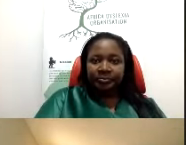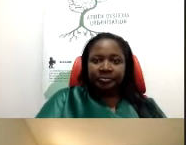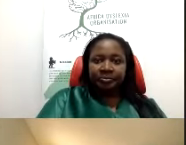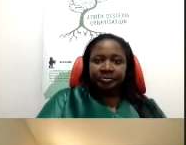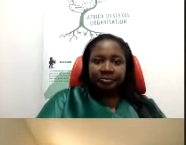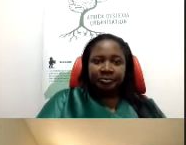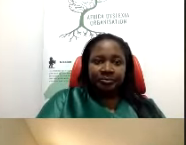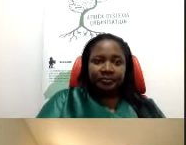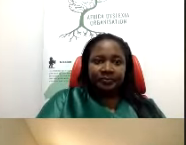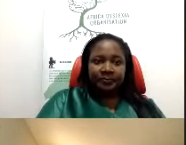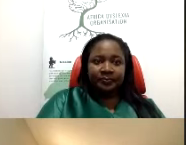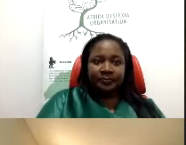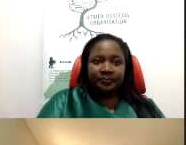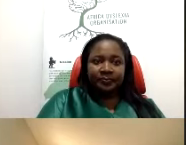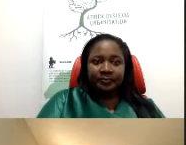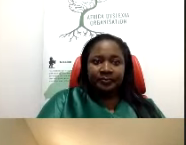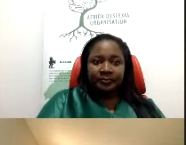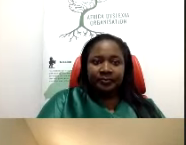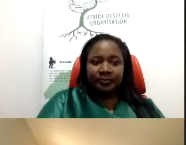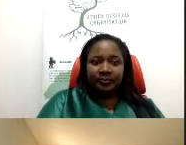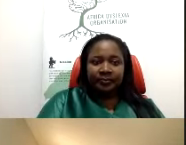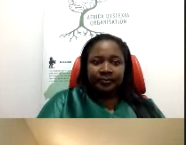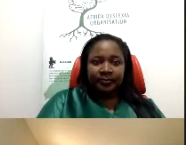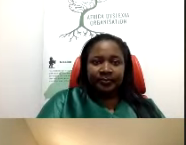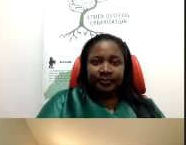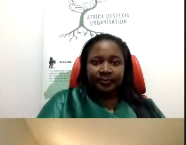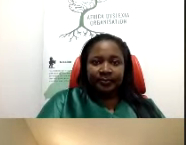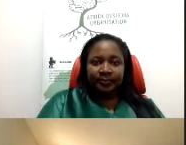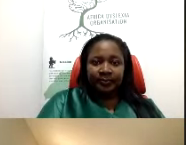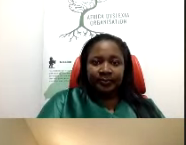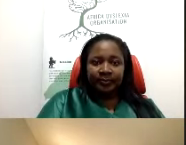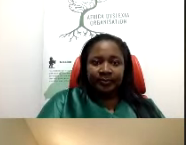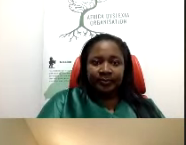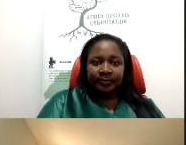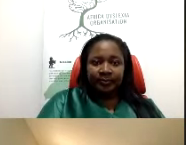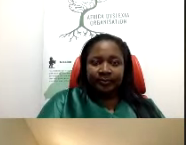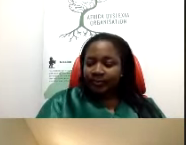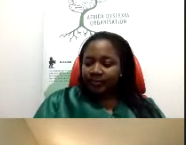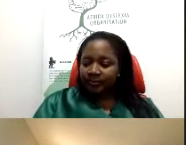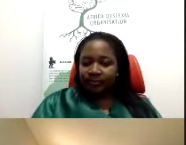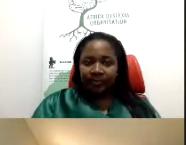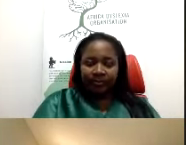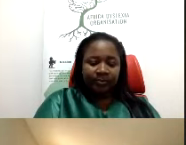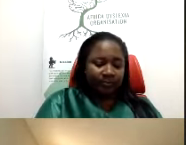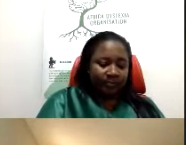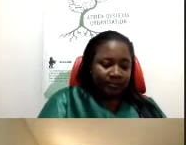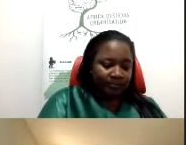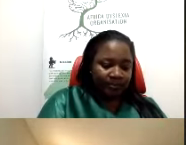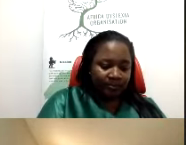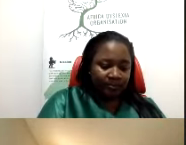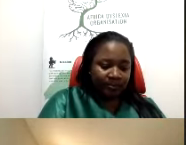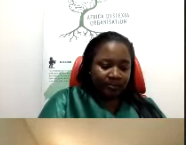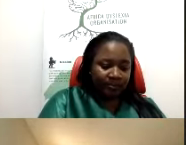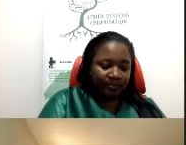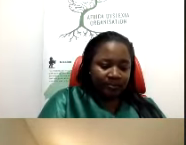opened the top drawer of his desk. And he reached in and he pulled out my very first pair of drumsticks. And he held